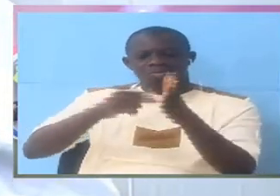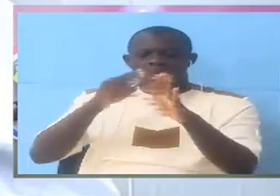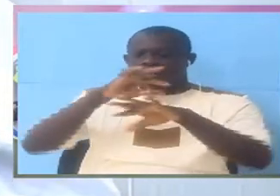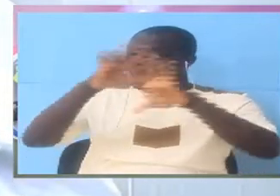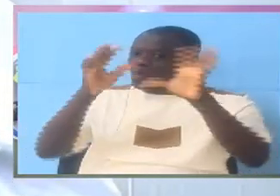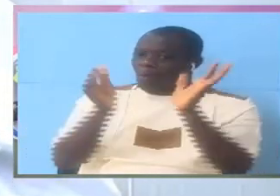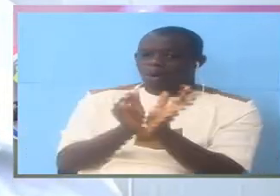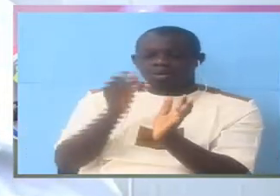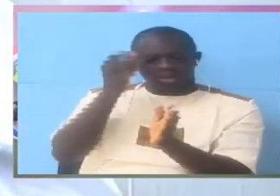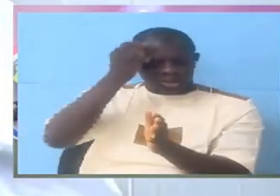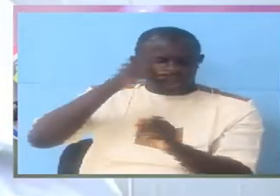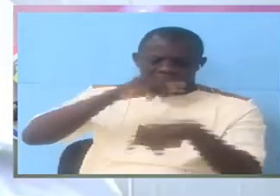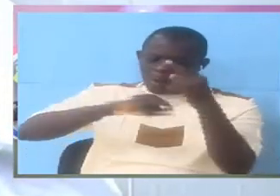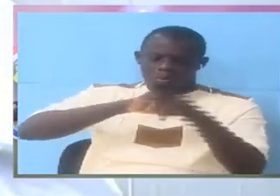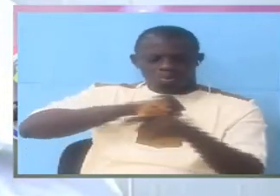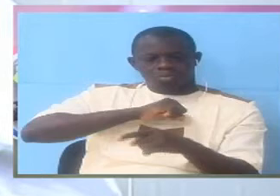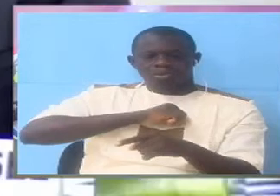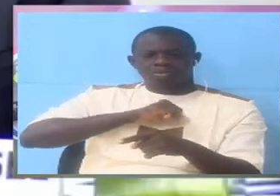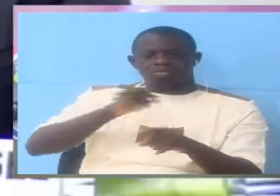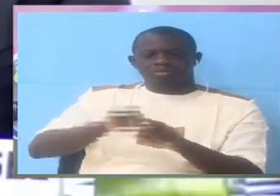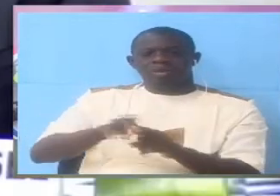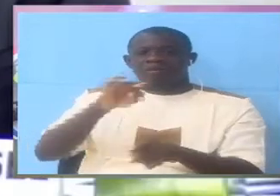family. Well,